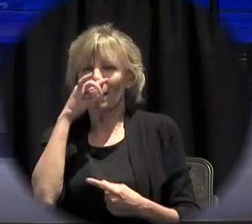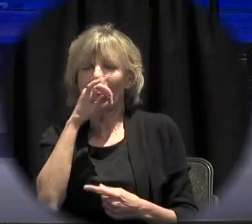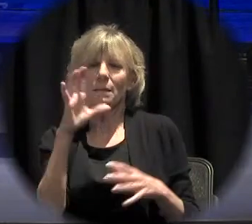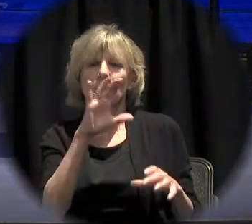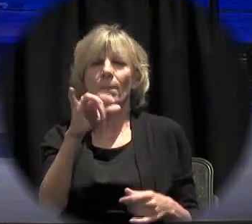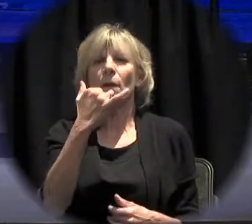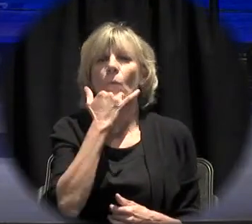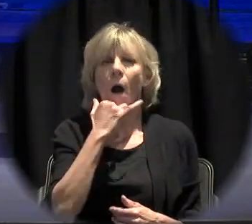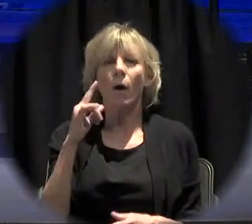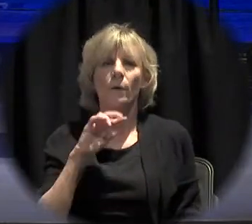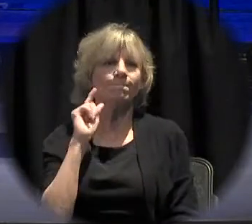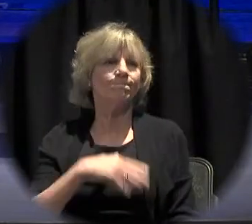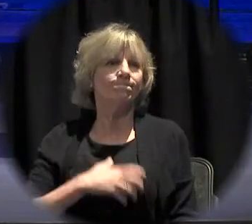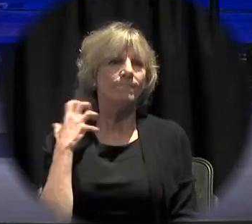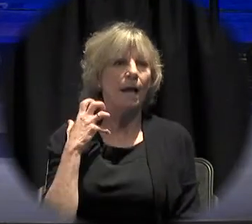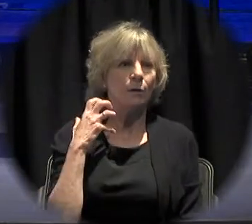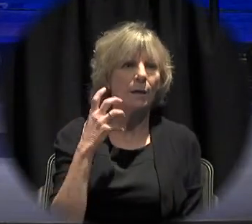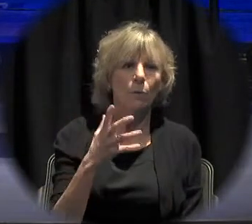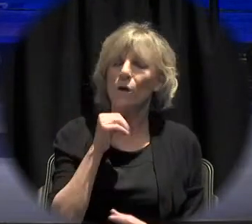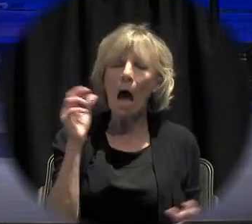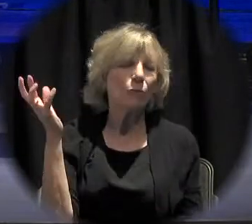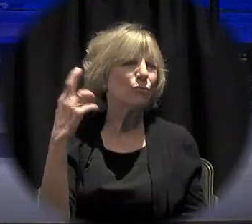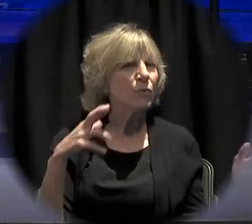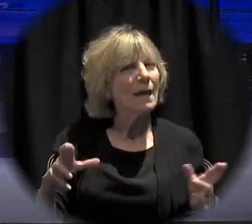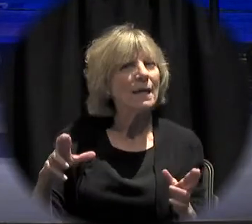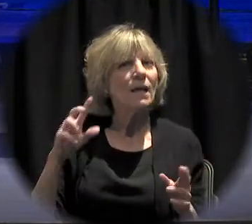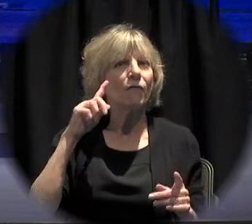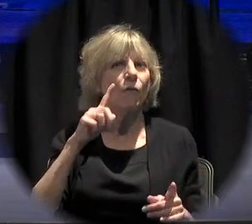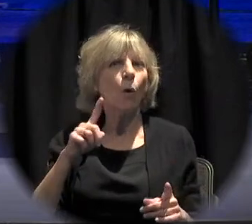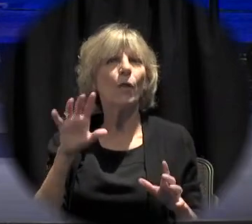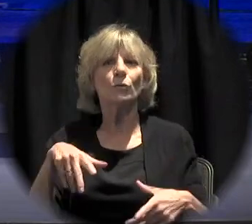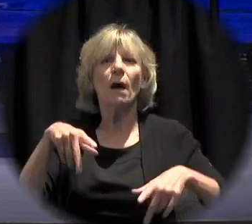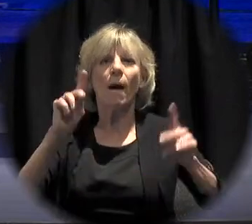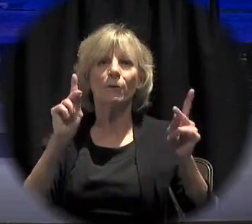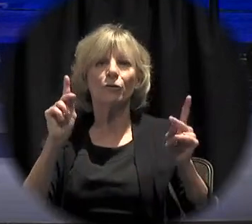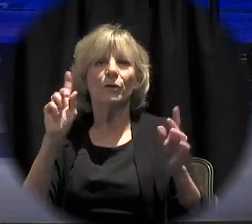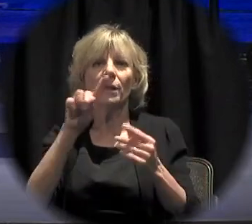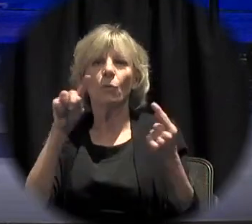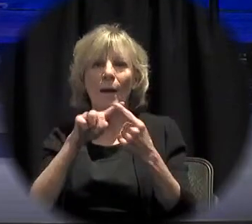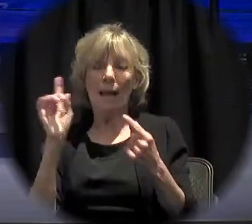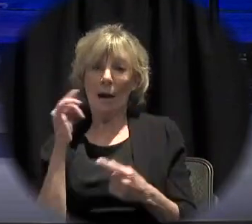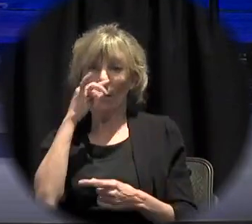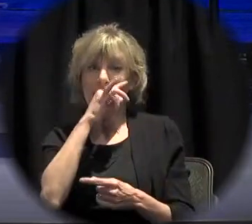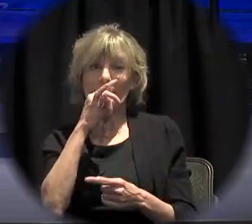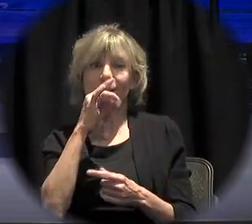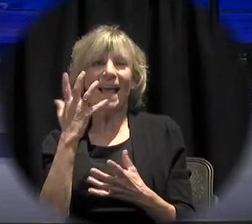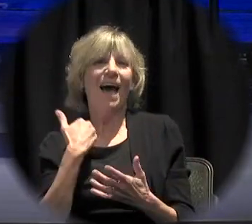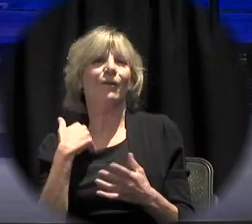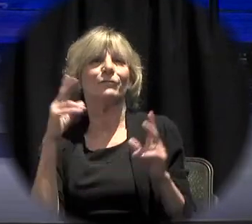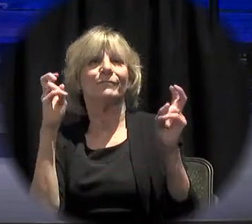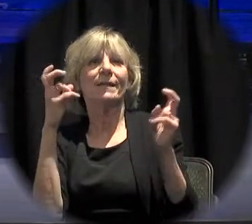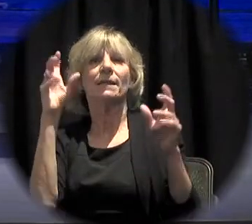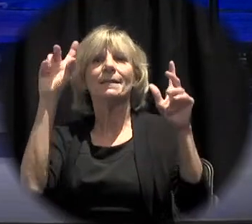those unexpected relationship opportunities with our kids or with others.